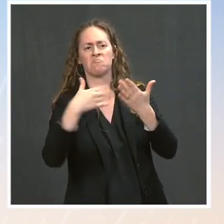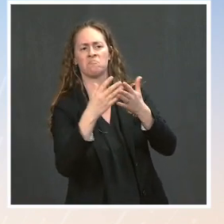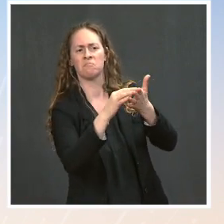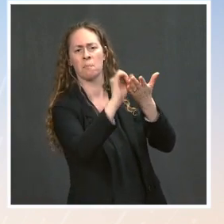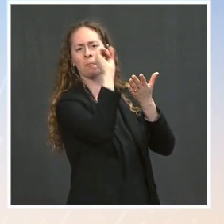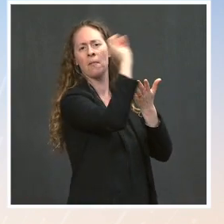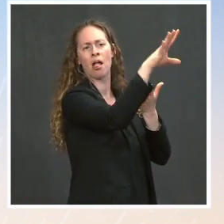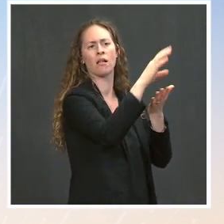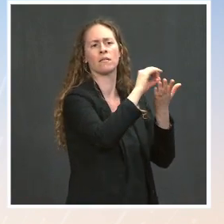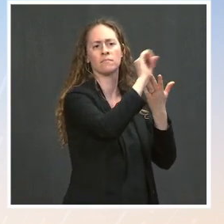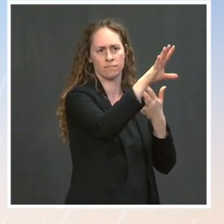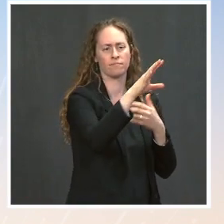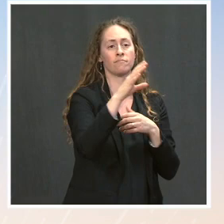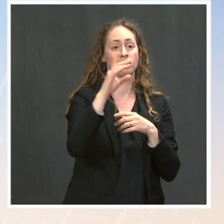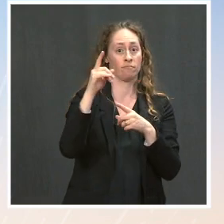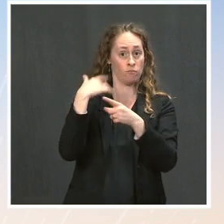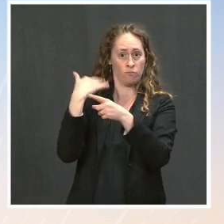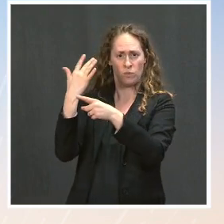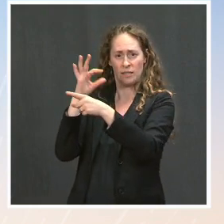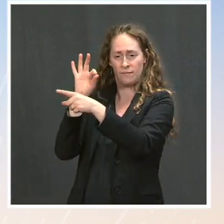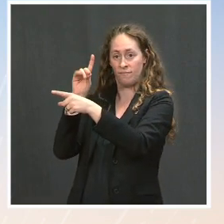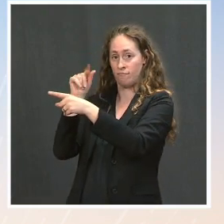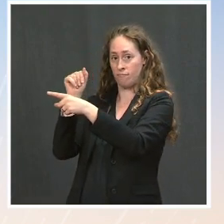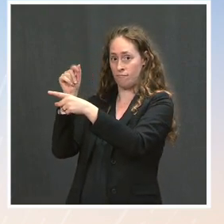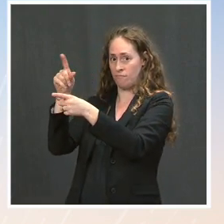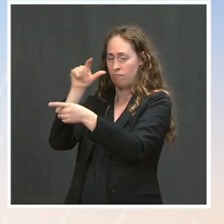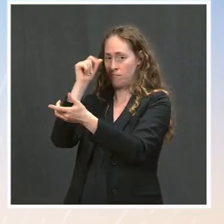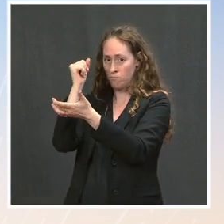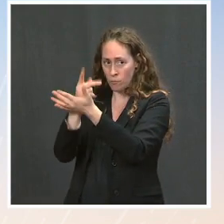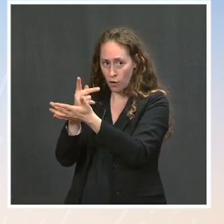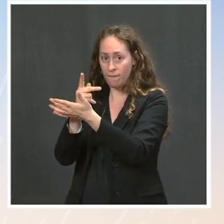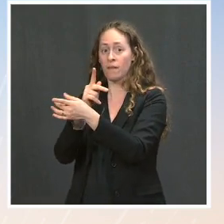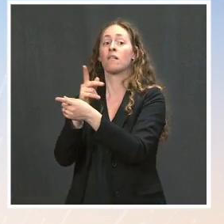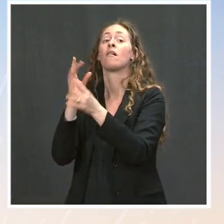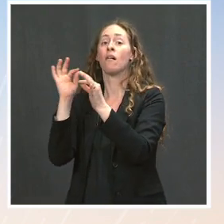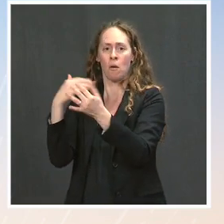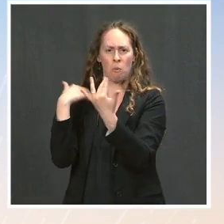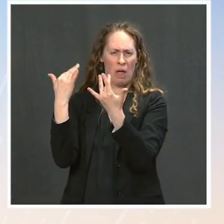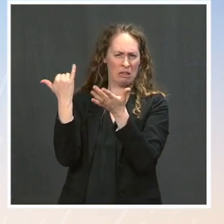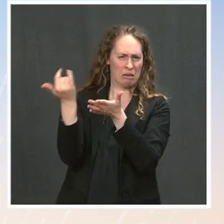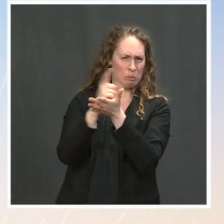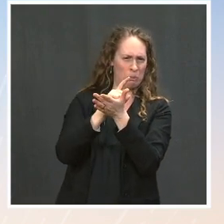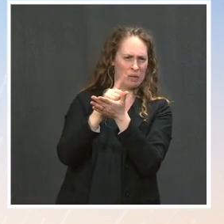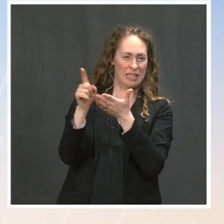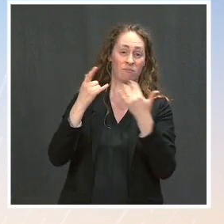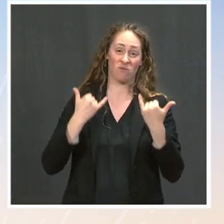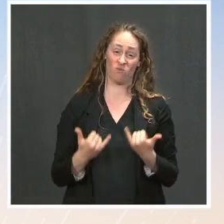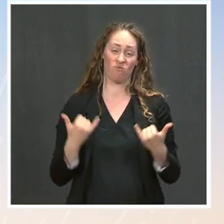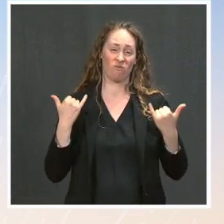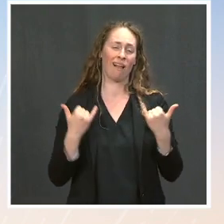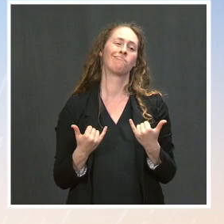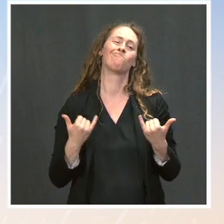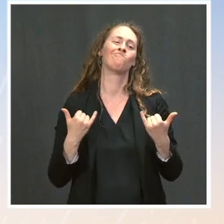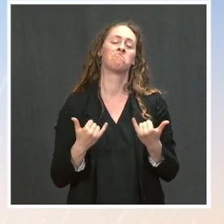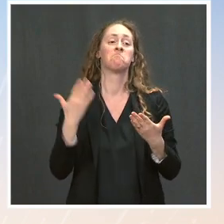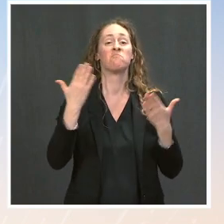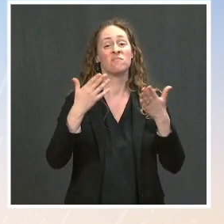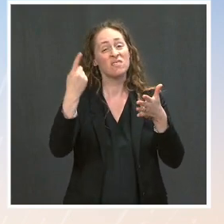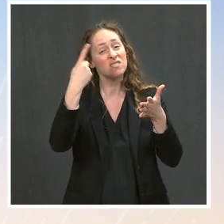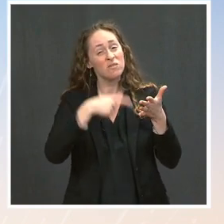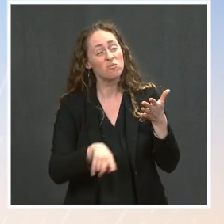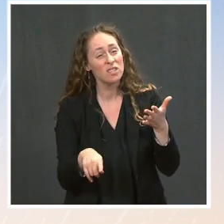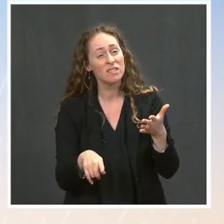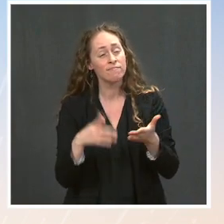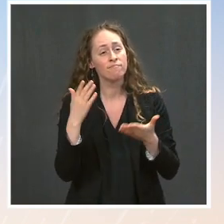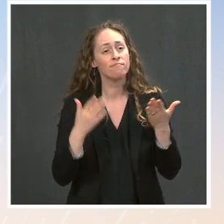if or when the FDA gives its concurrence, which could happen in the coming weeks. So this is not immediate. And there is an estimated additional 50 million doses that are in